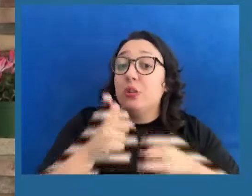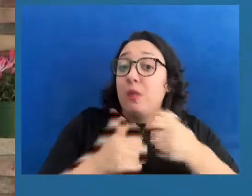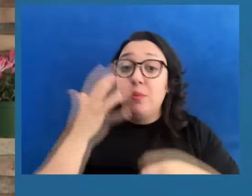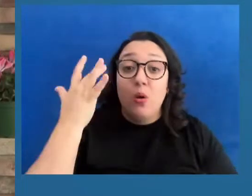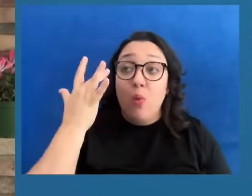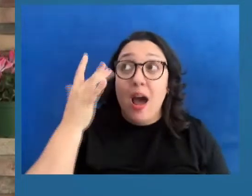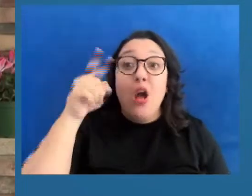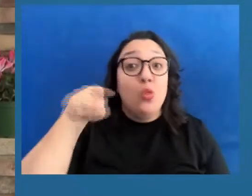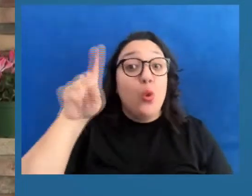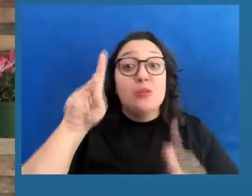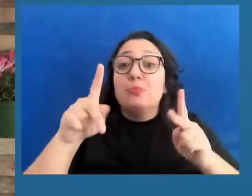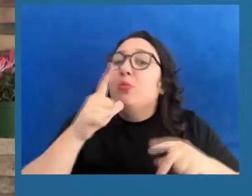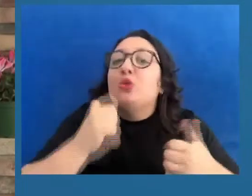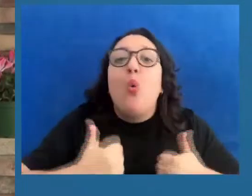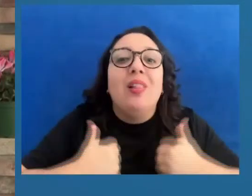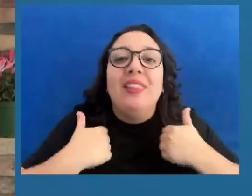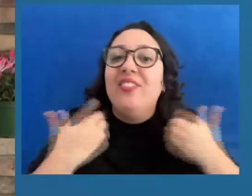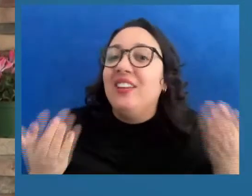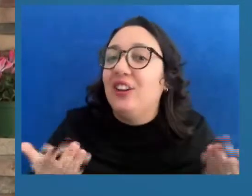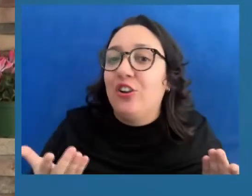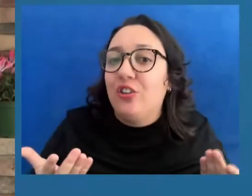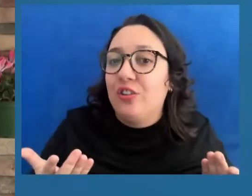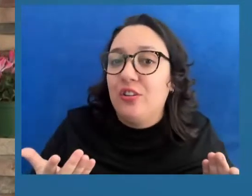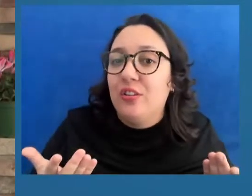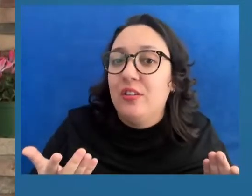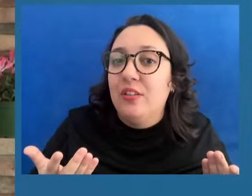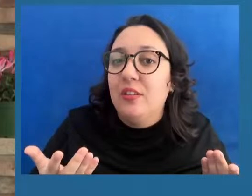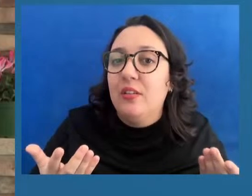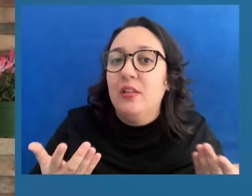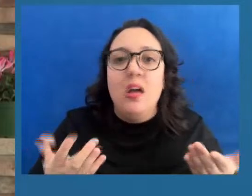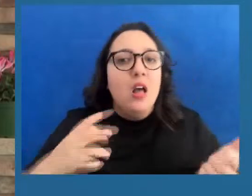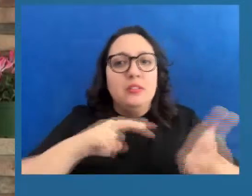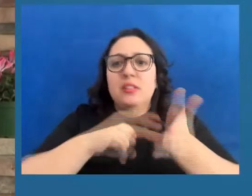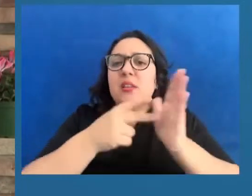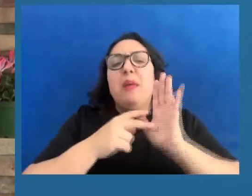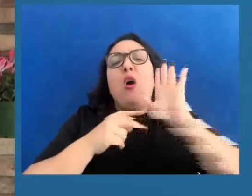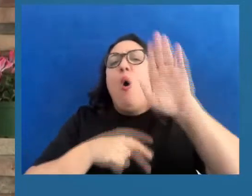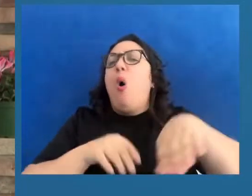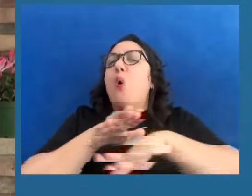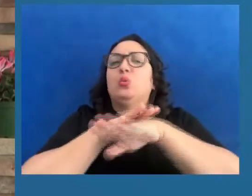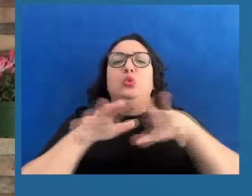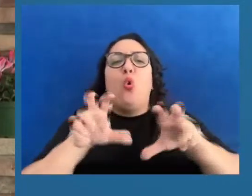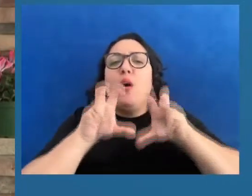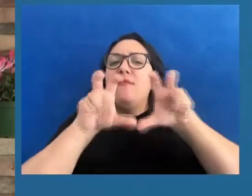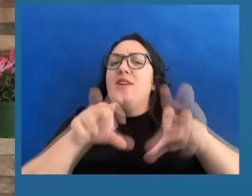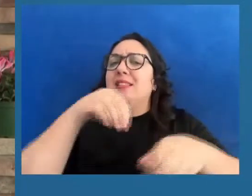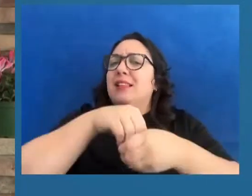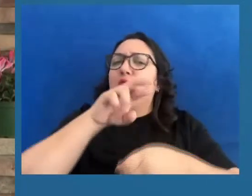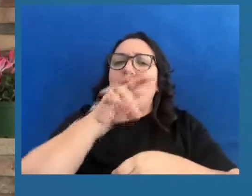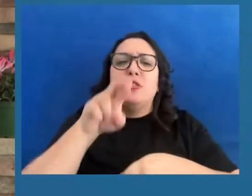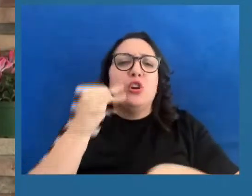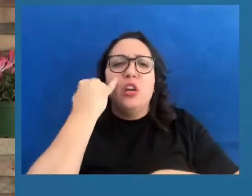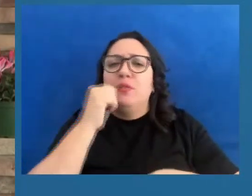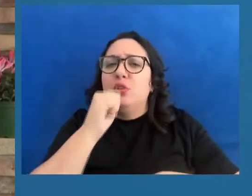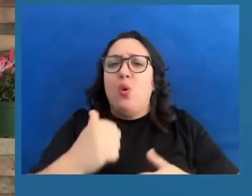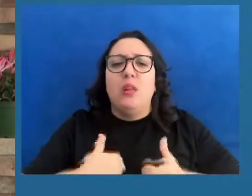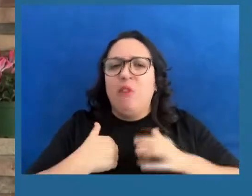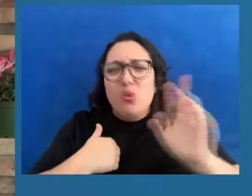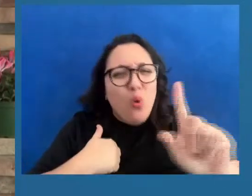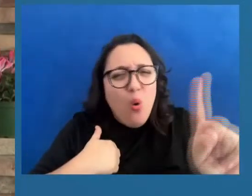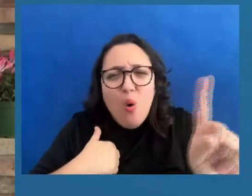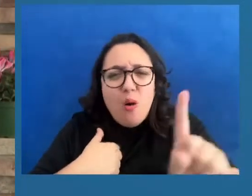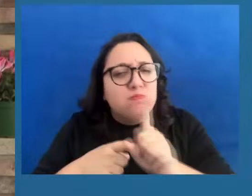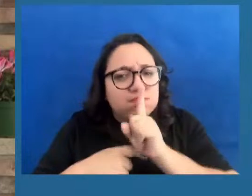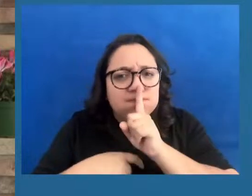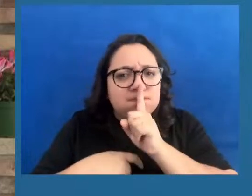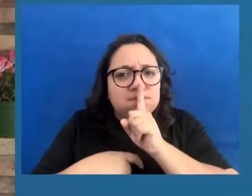here. And I'm not saying that I don't want you to invest in Rochester if you don't live here. But what I am saying is that we have, because I